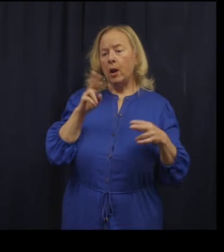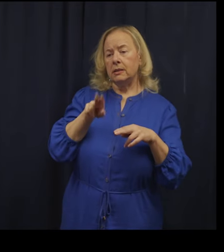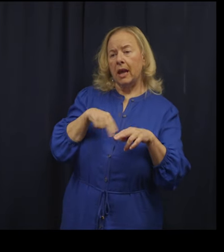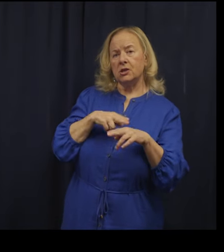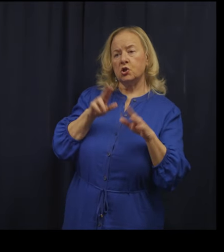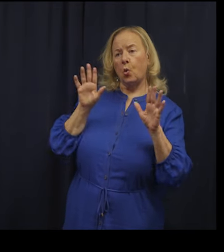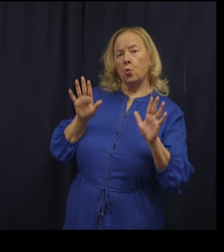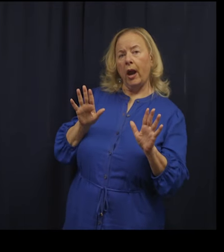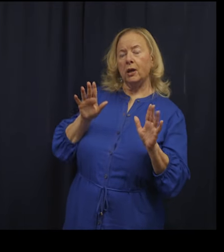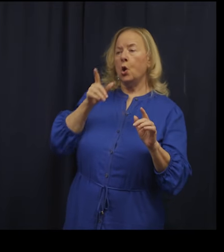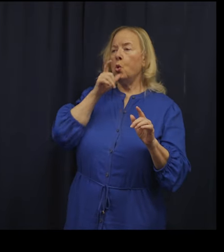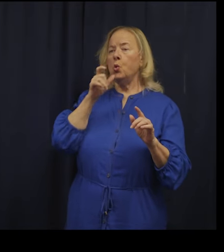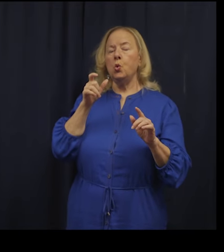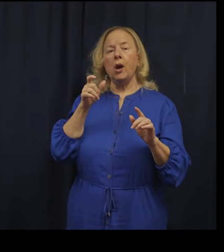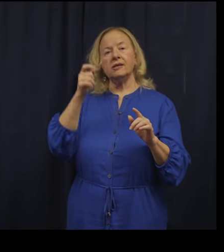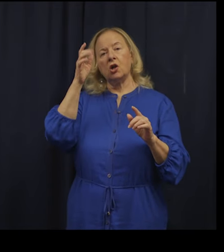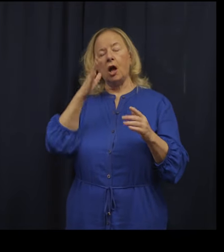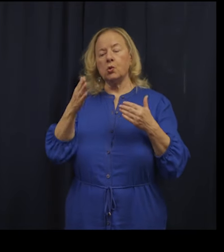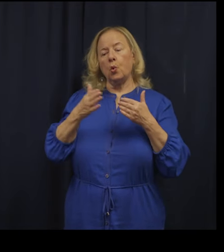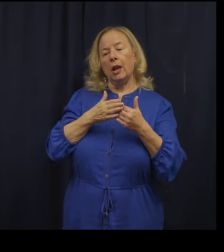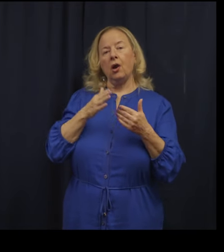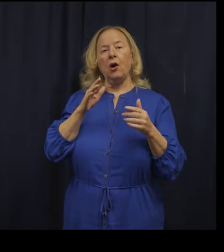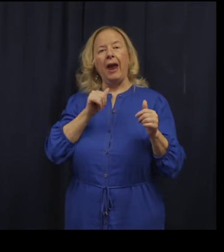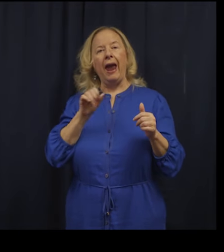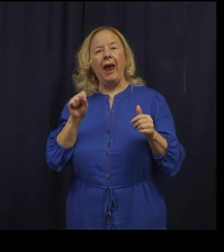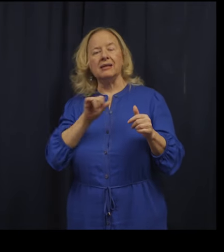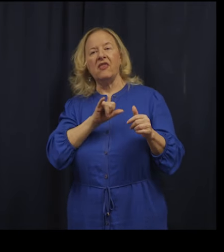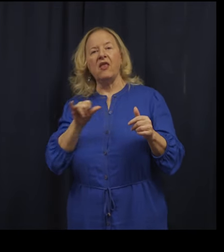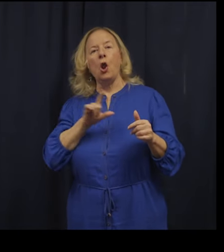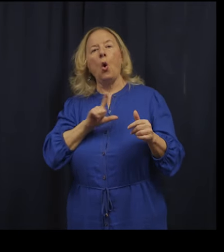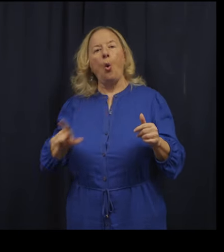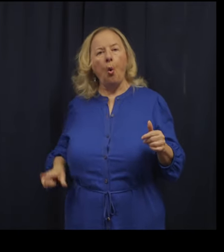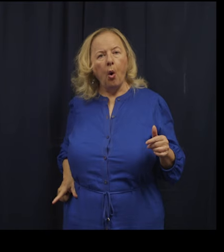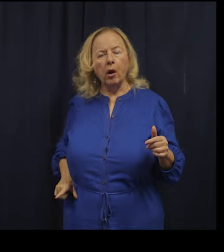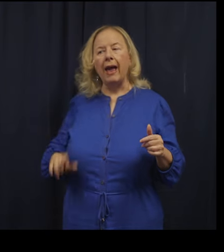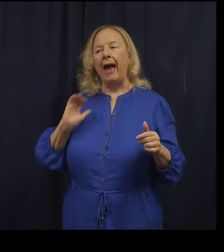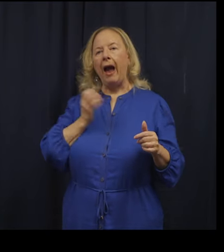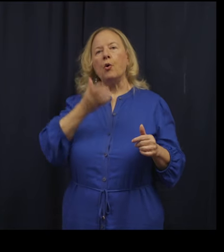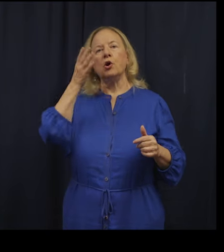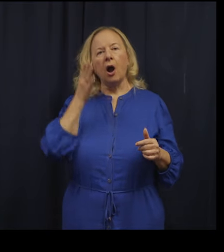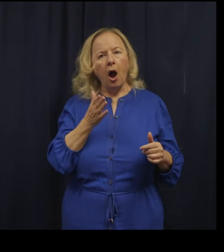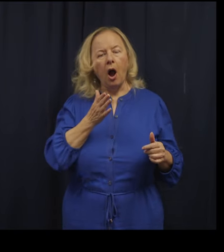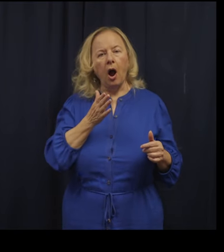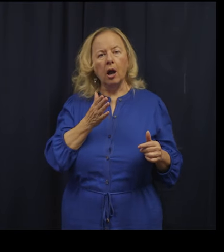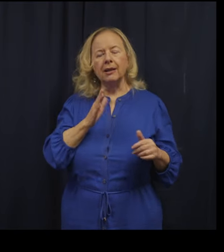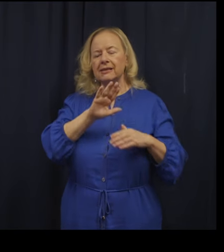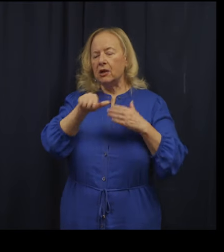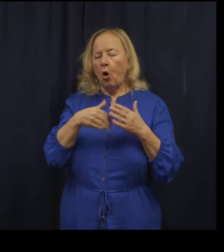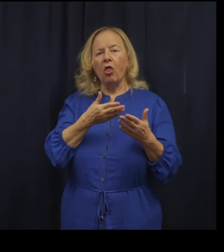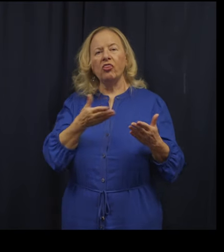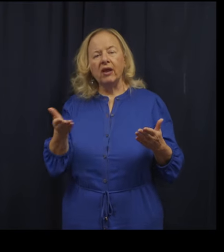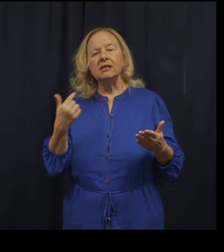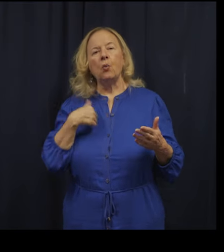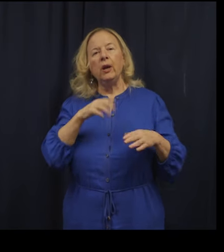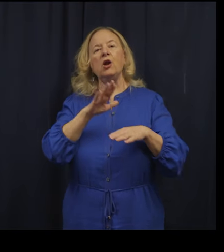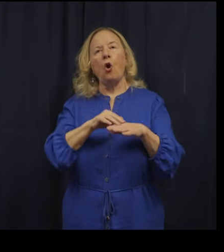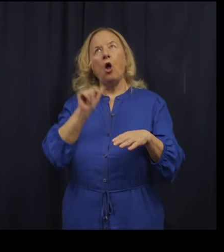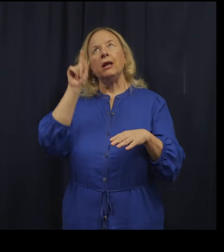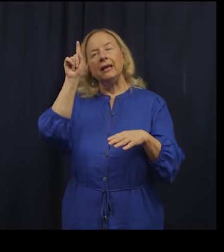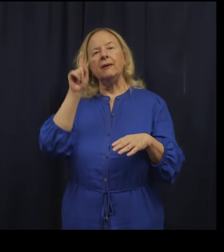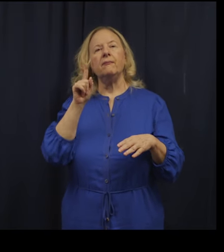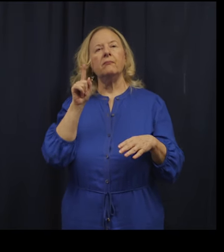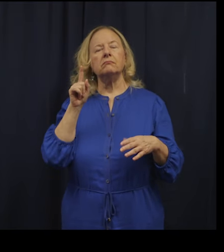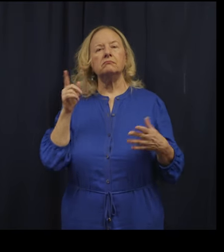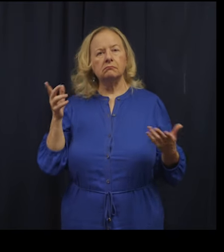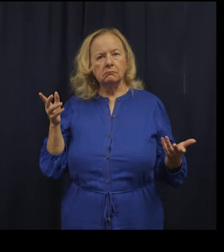is there so great who has a God so near to them as the Lord? Our God is in all things that we call upon